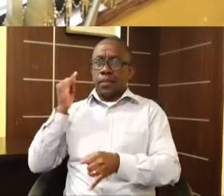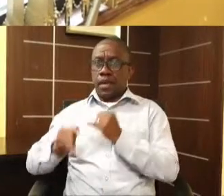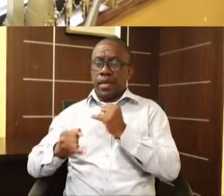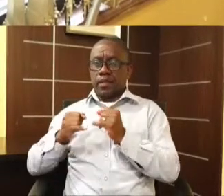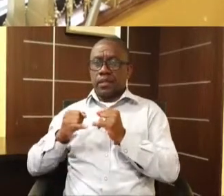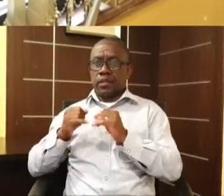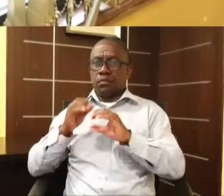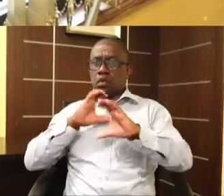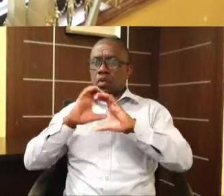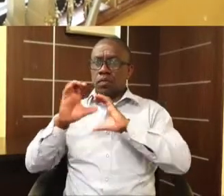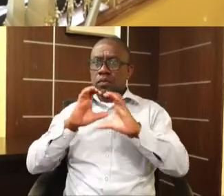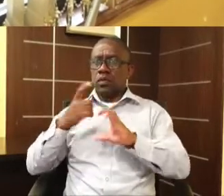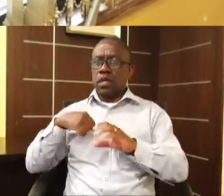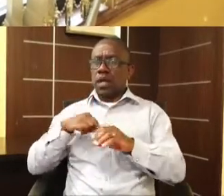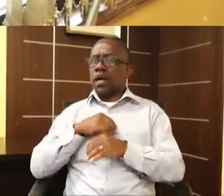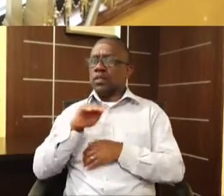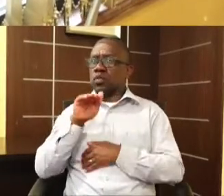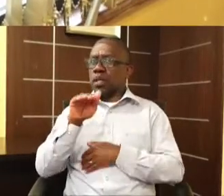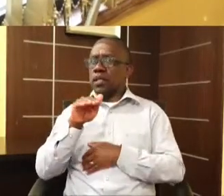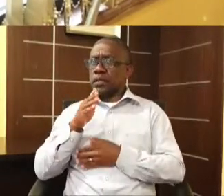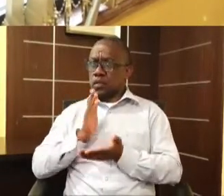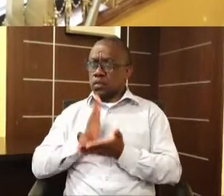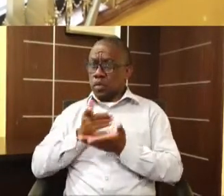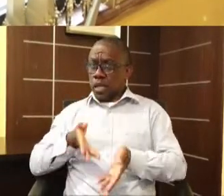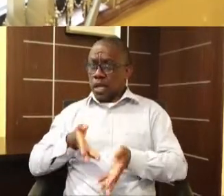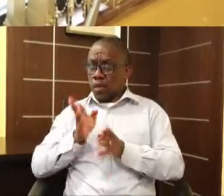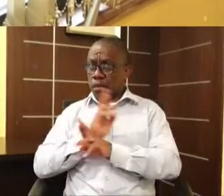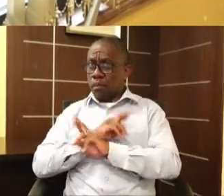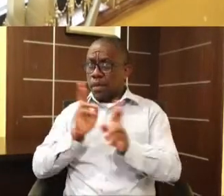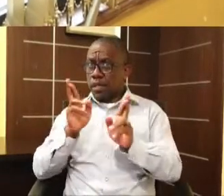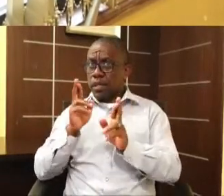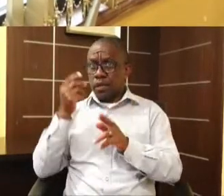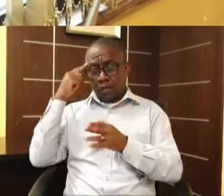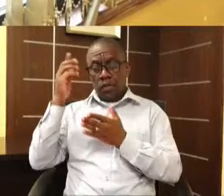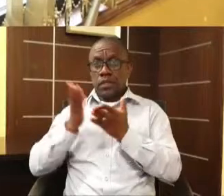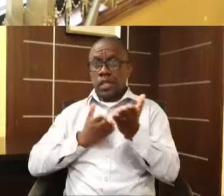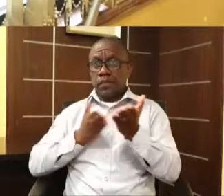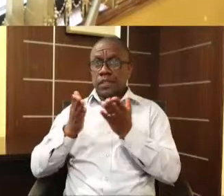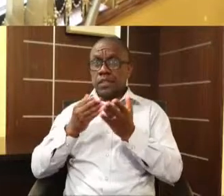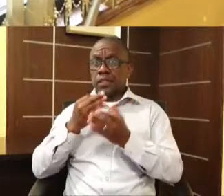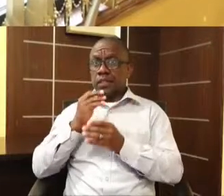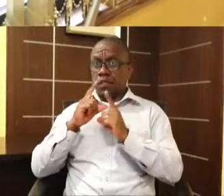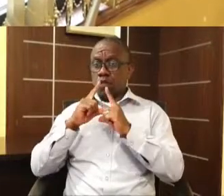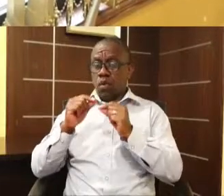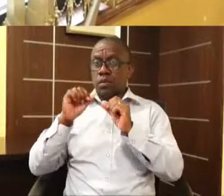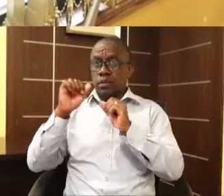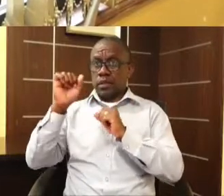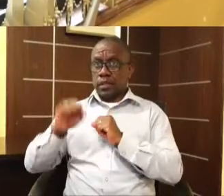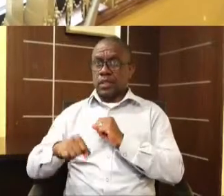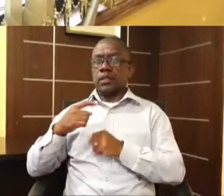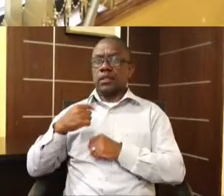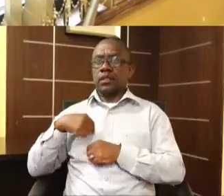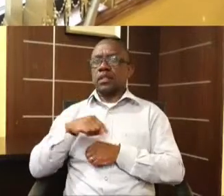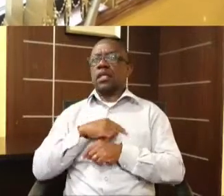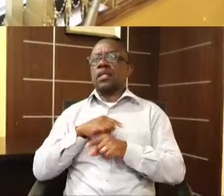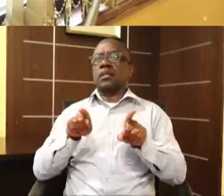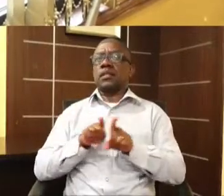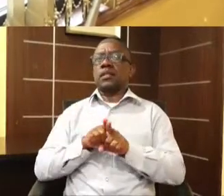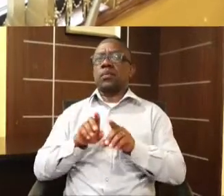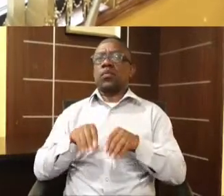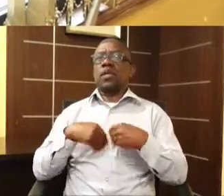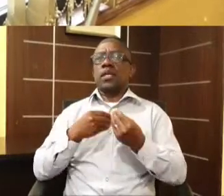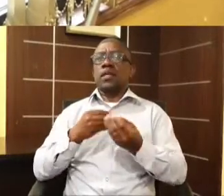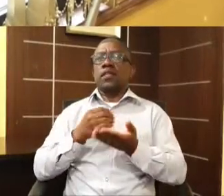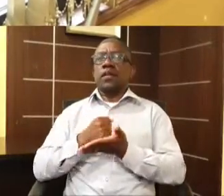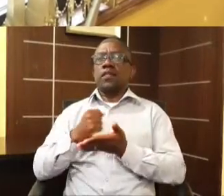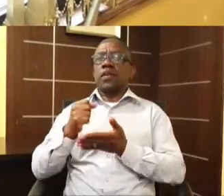you, are you now ready to take up a service? And if you say yes, then we will give you a referral. If you say no,